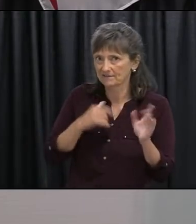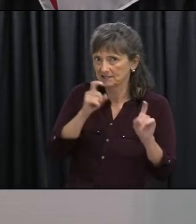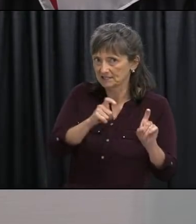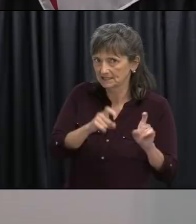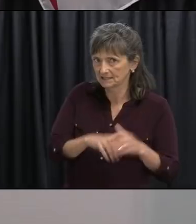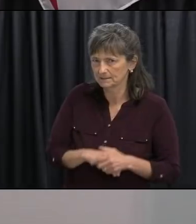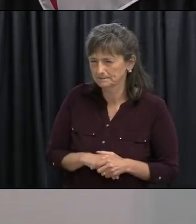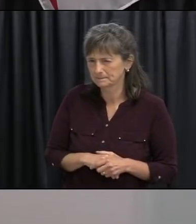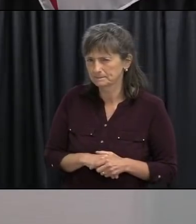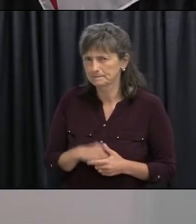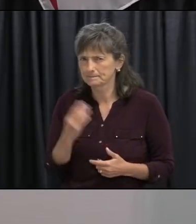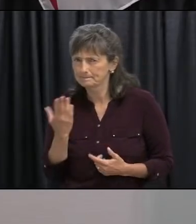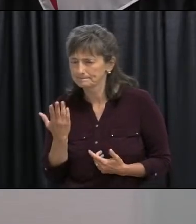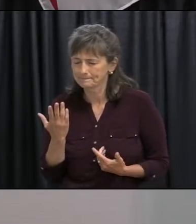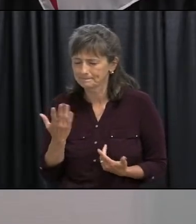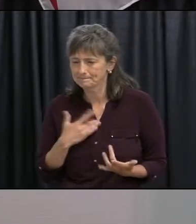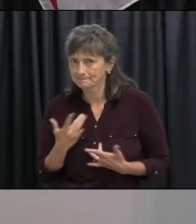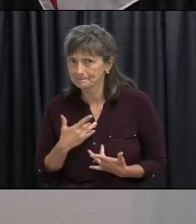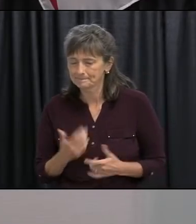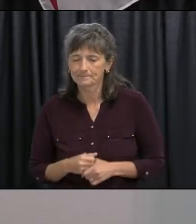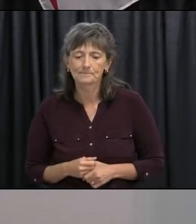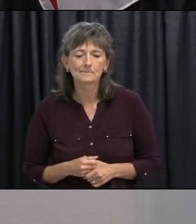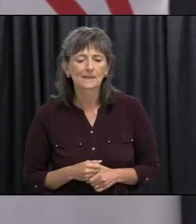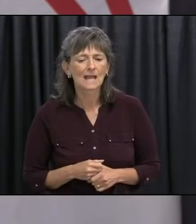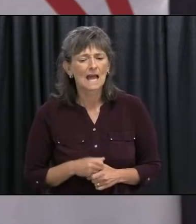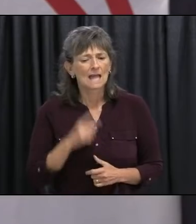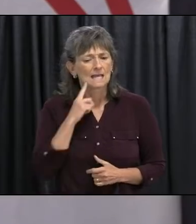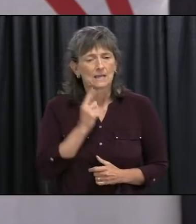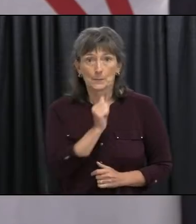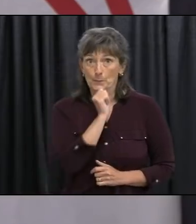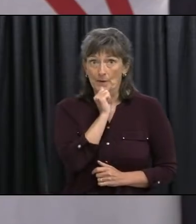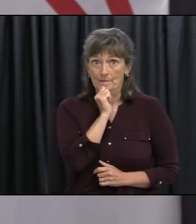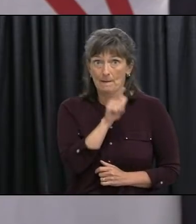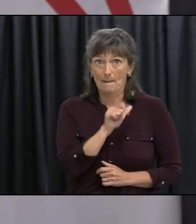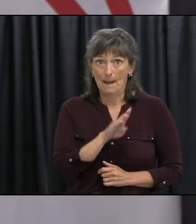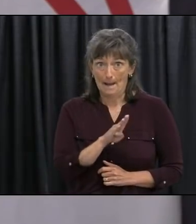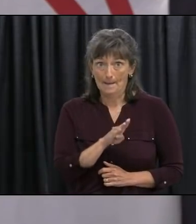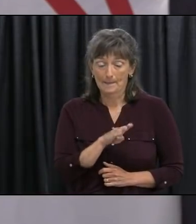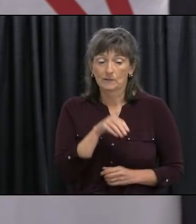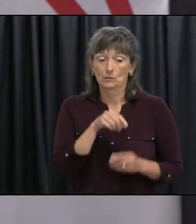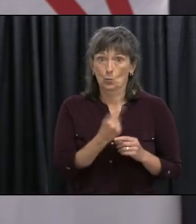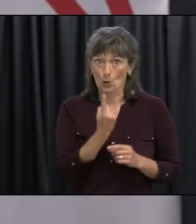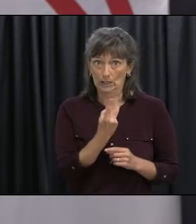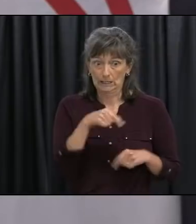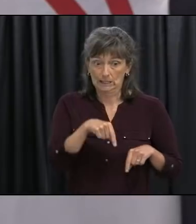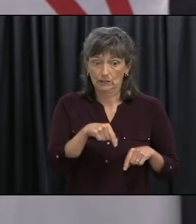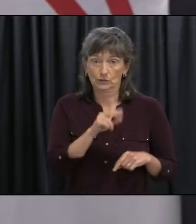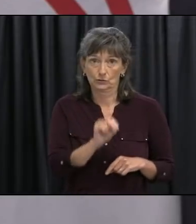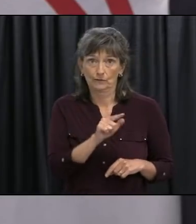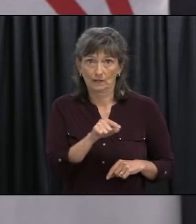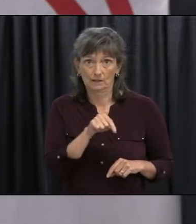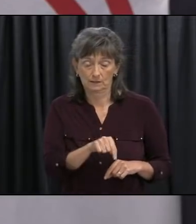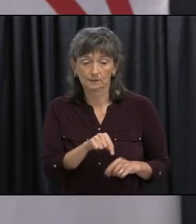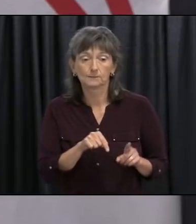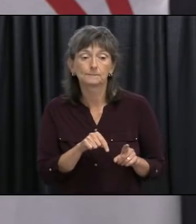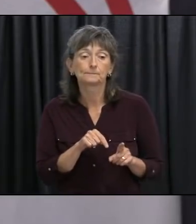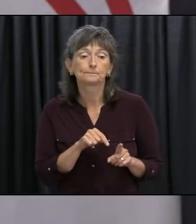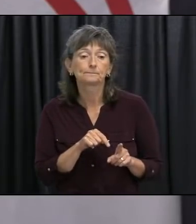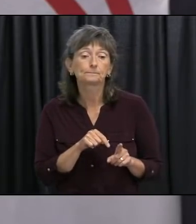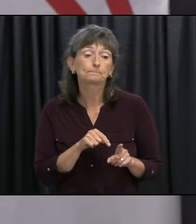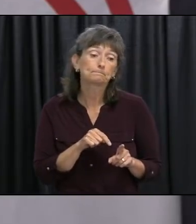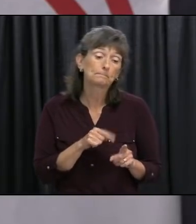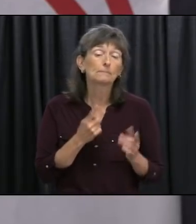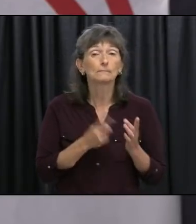by saying that, from what I know about the private lab that's operating within our province right now, this in some cases could